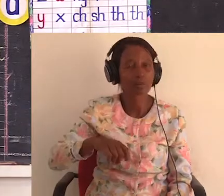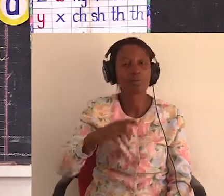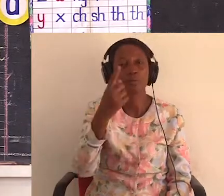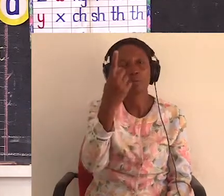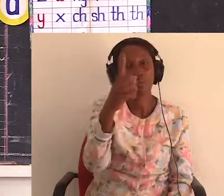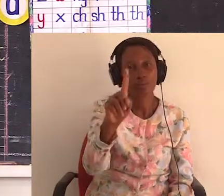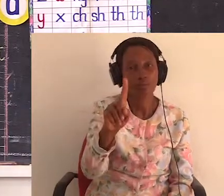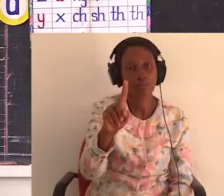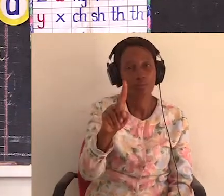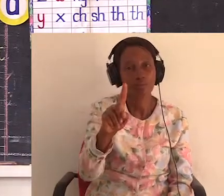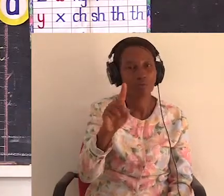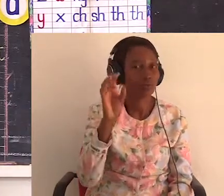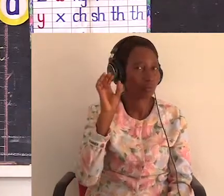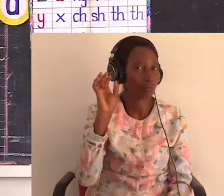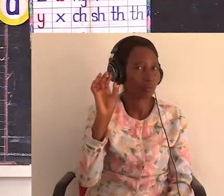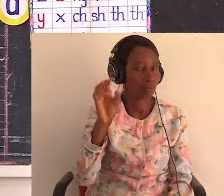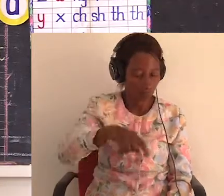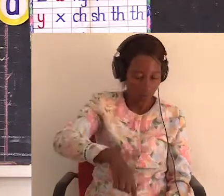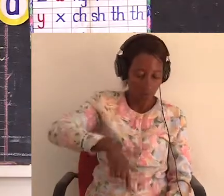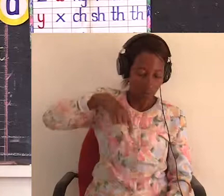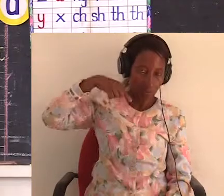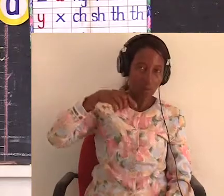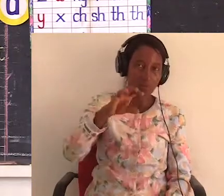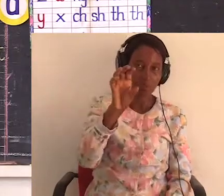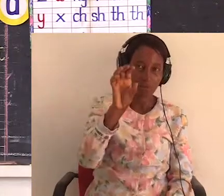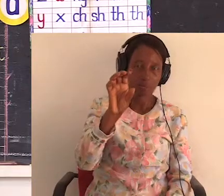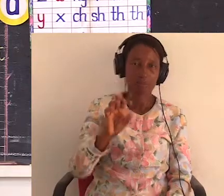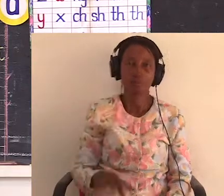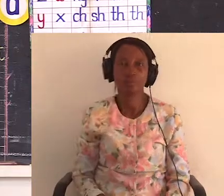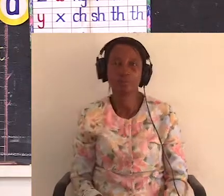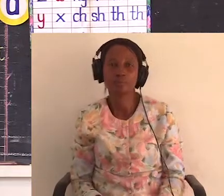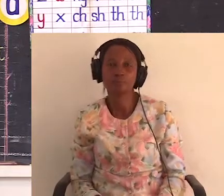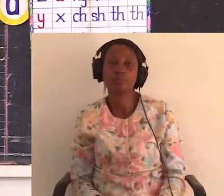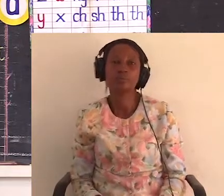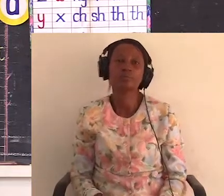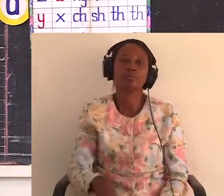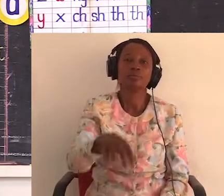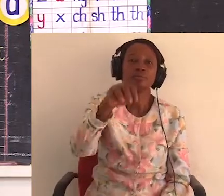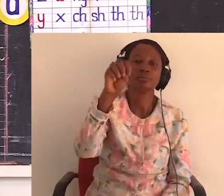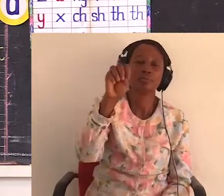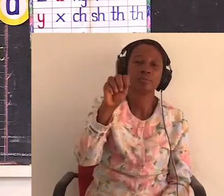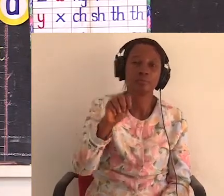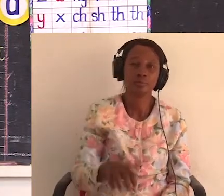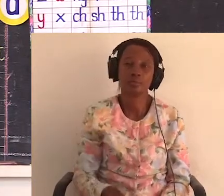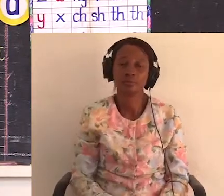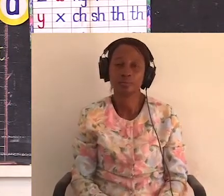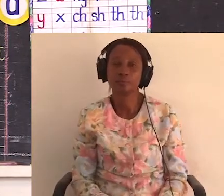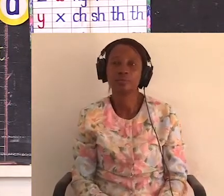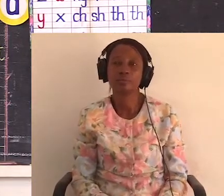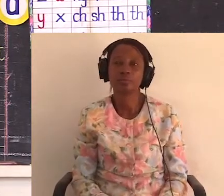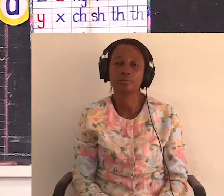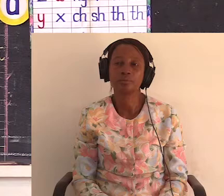Initial sound here is K. E. Egg.